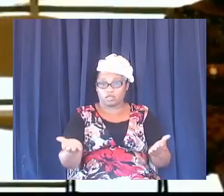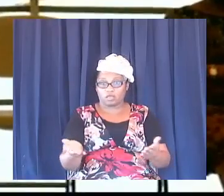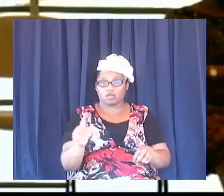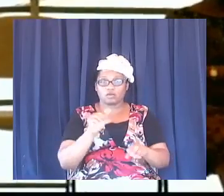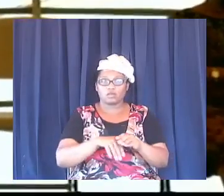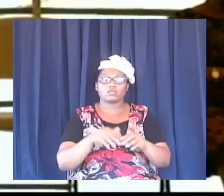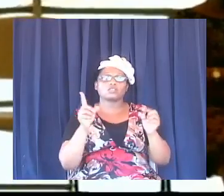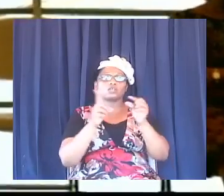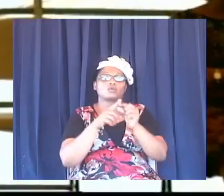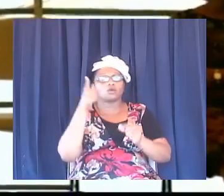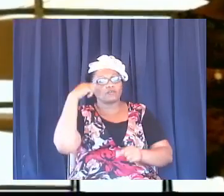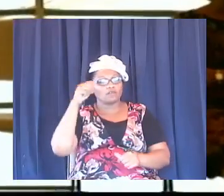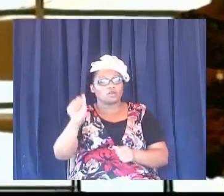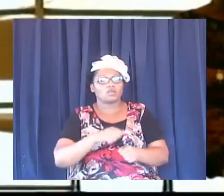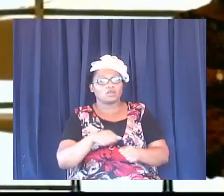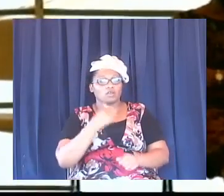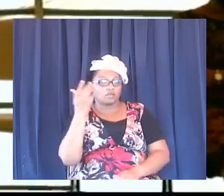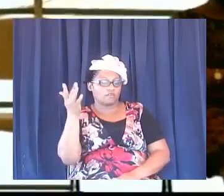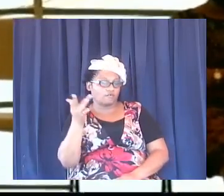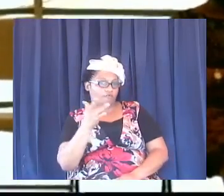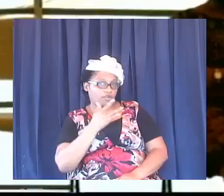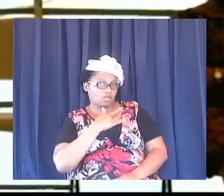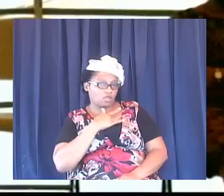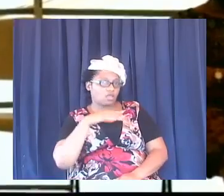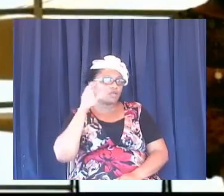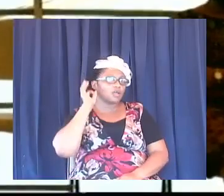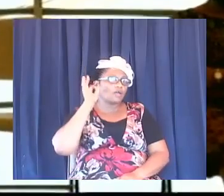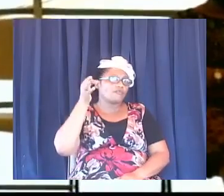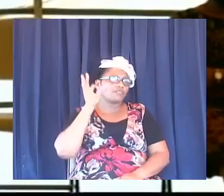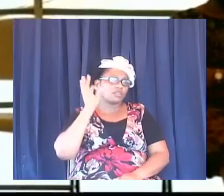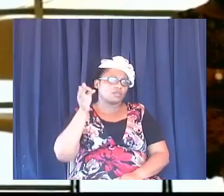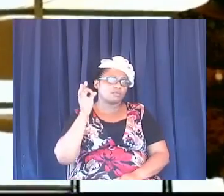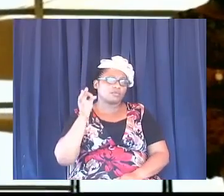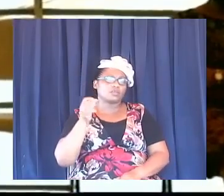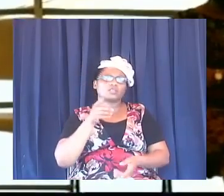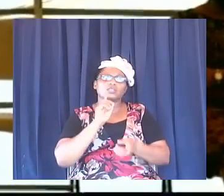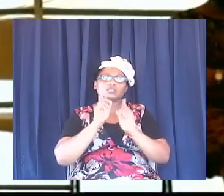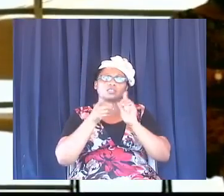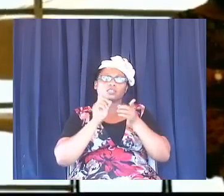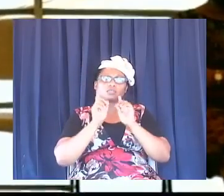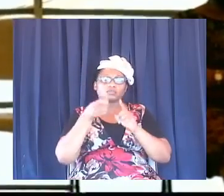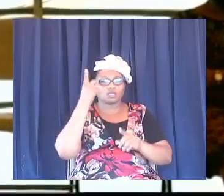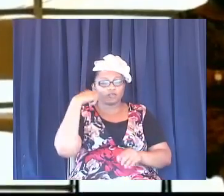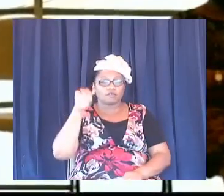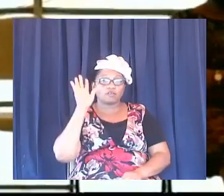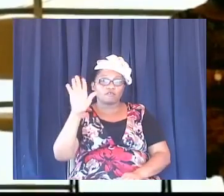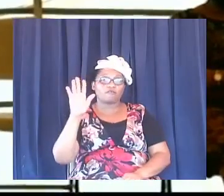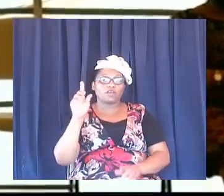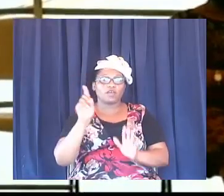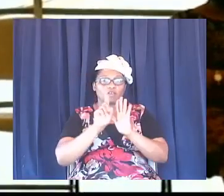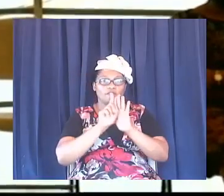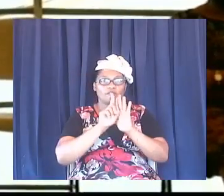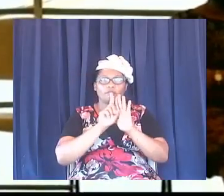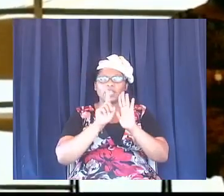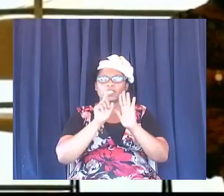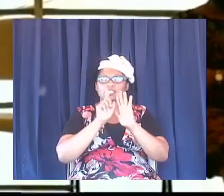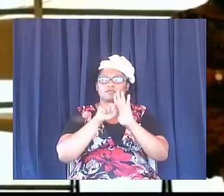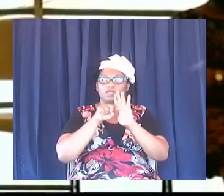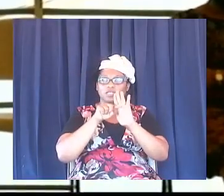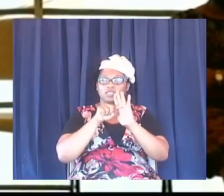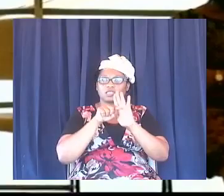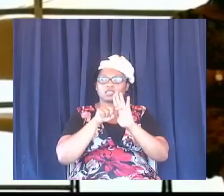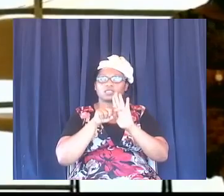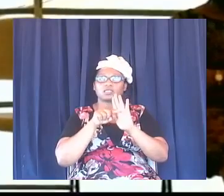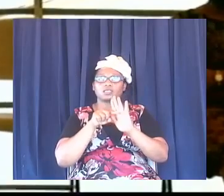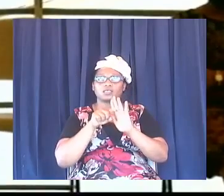every heart. If the preacher speaks for 5 minutes, or if the preacher